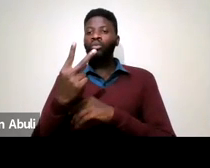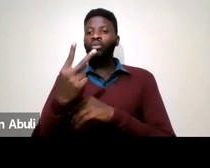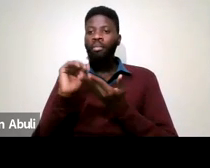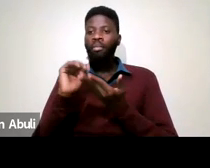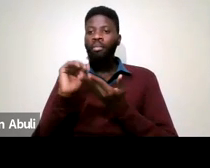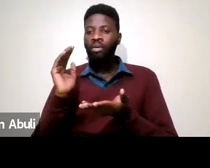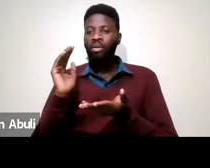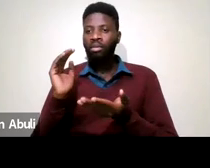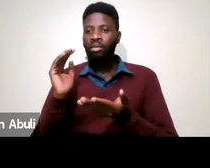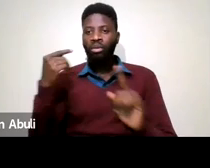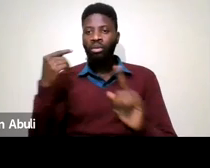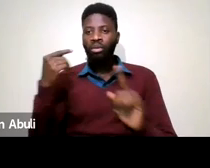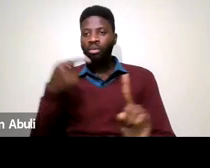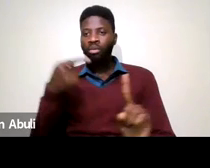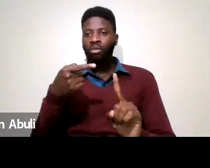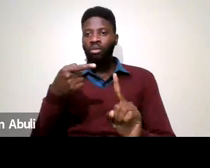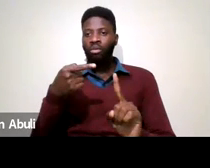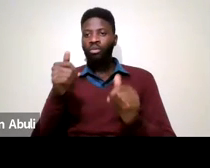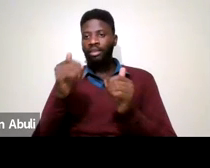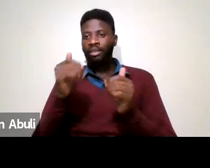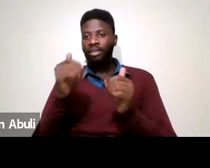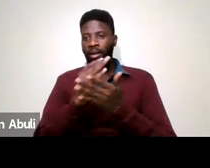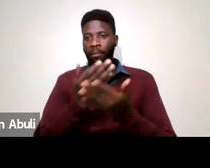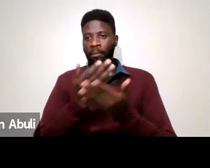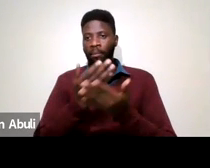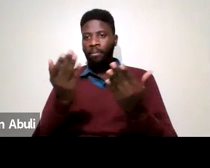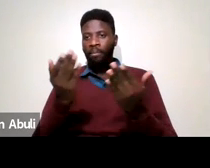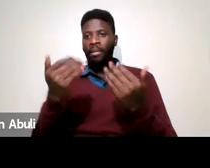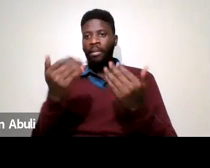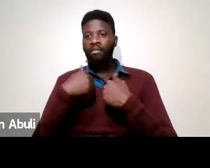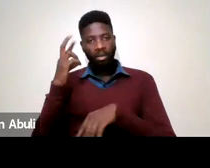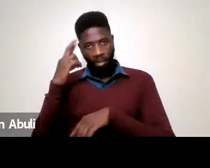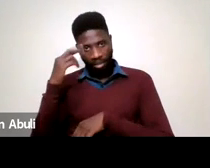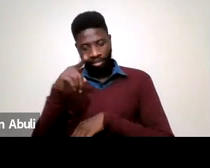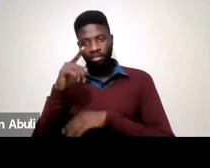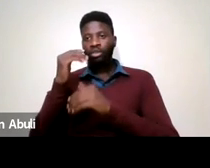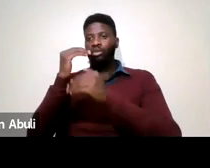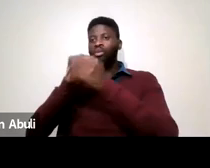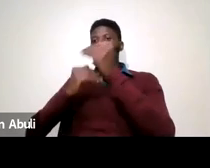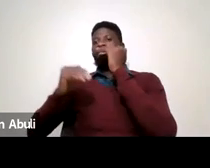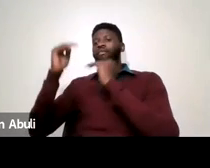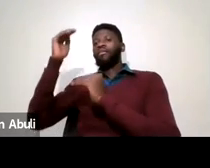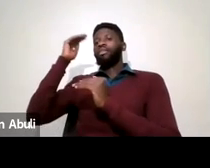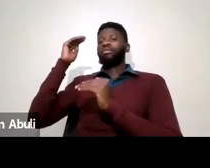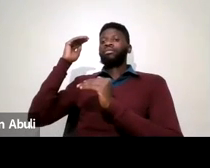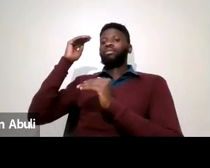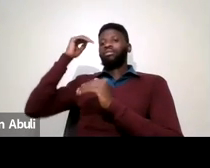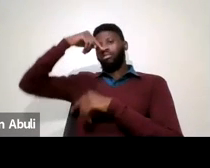goals that some of us have. Remember, you are a university graduate, so I want you to be in that kind